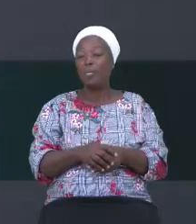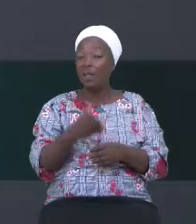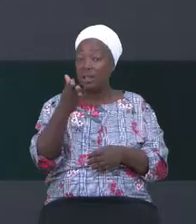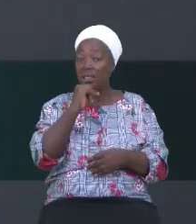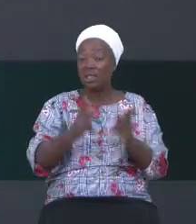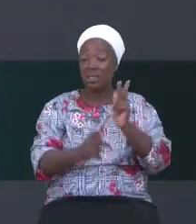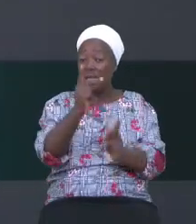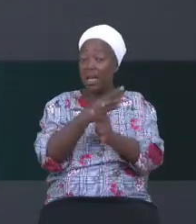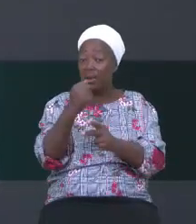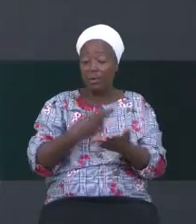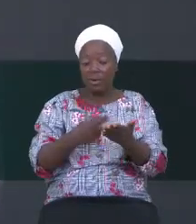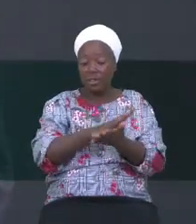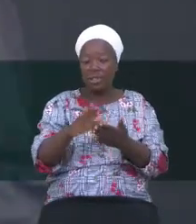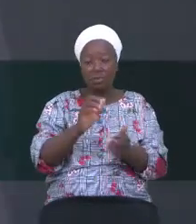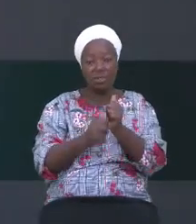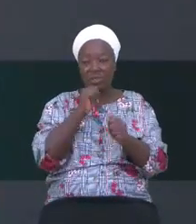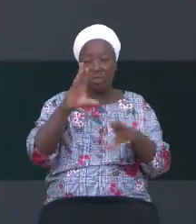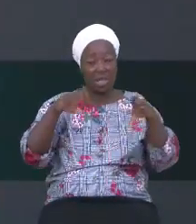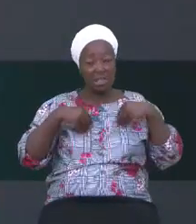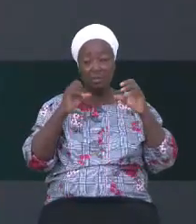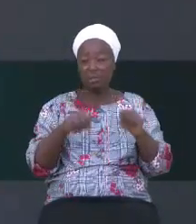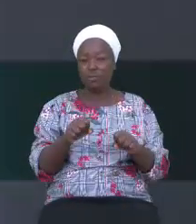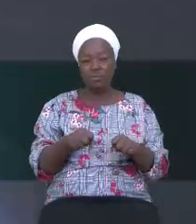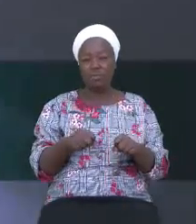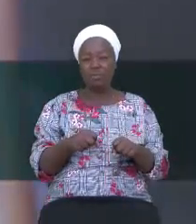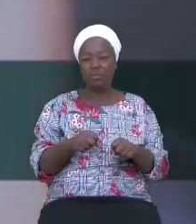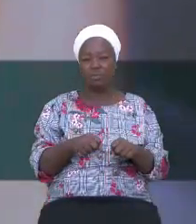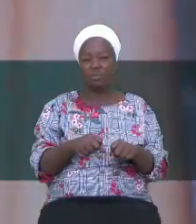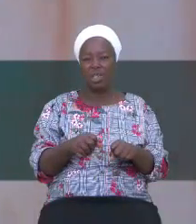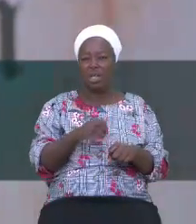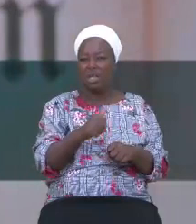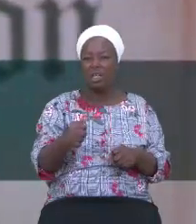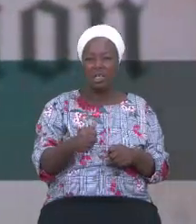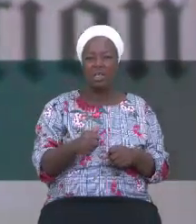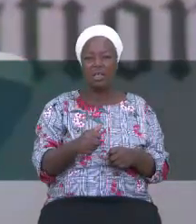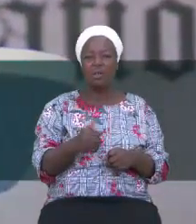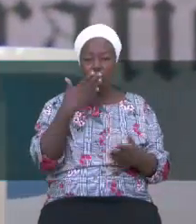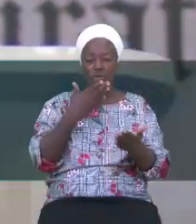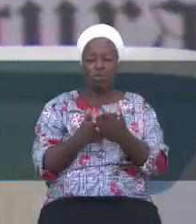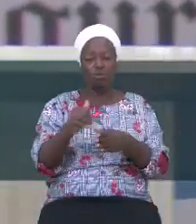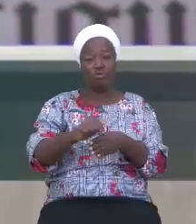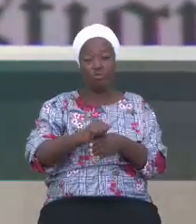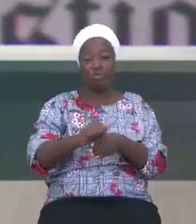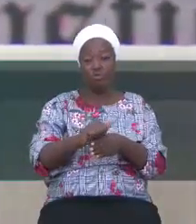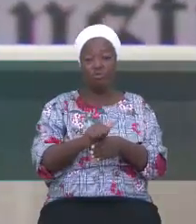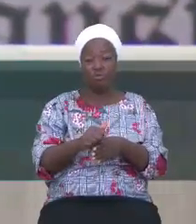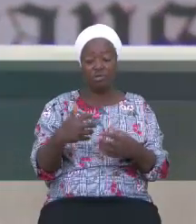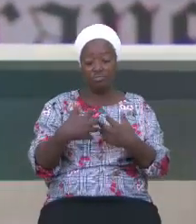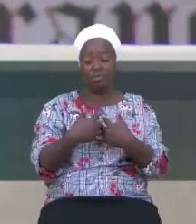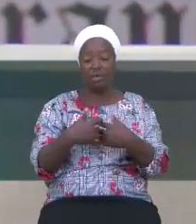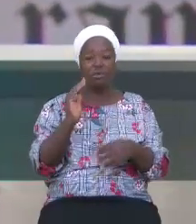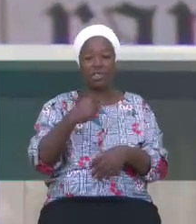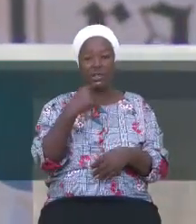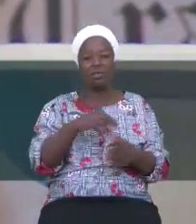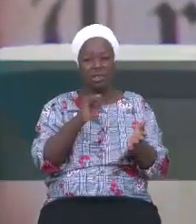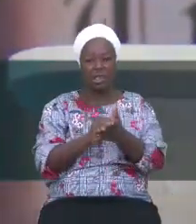not acceptable. A well-trained mechanic will tell you that